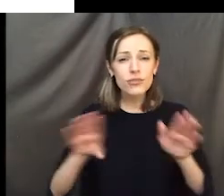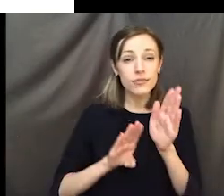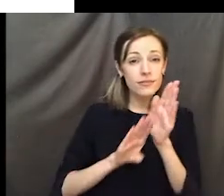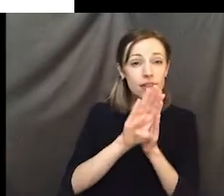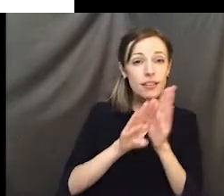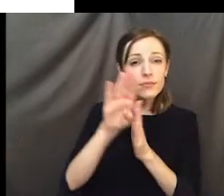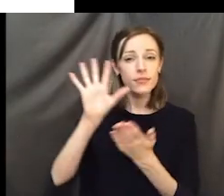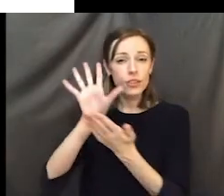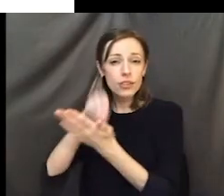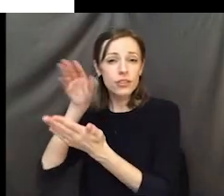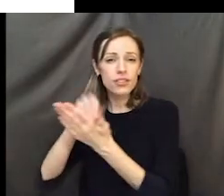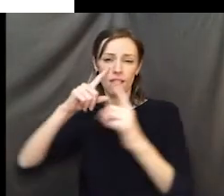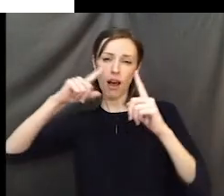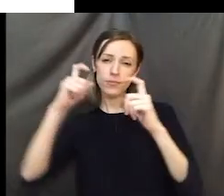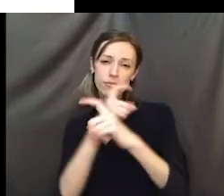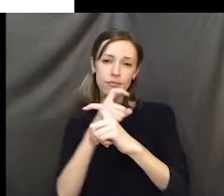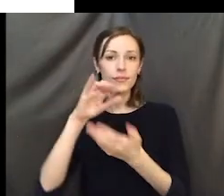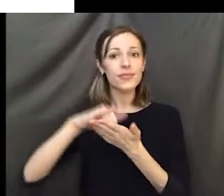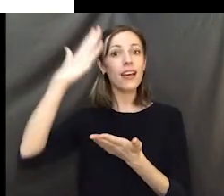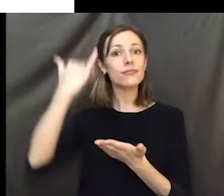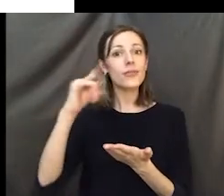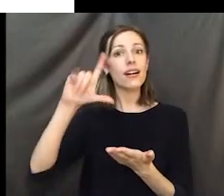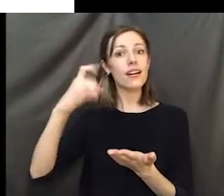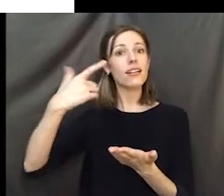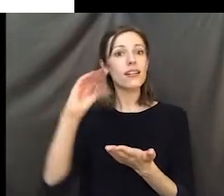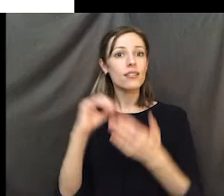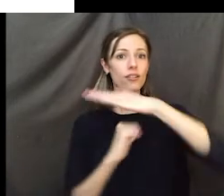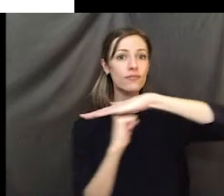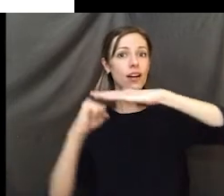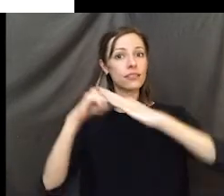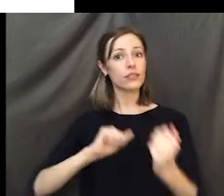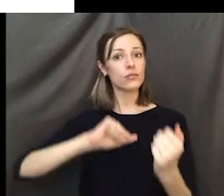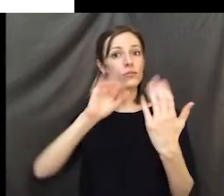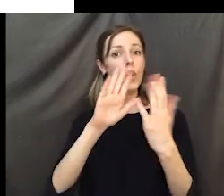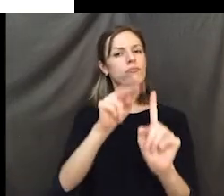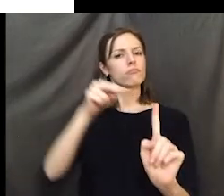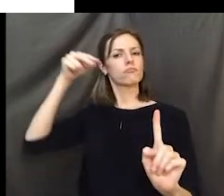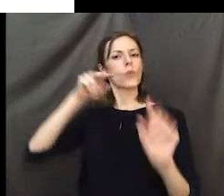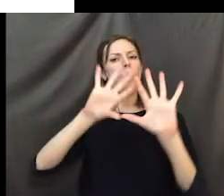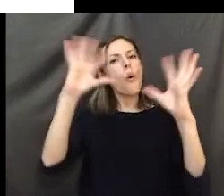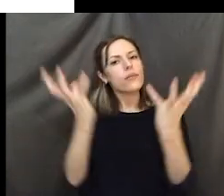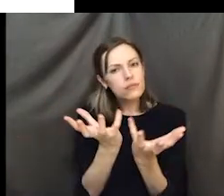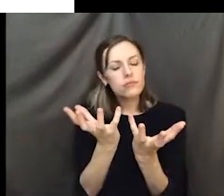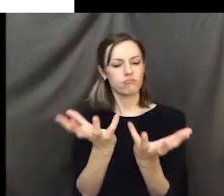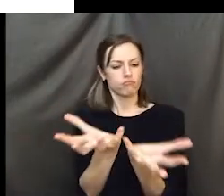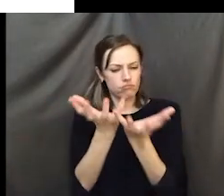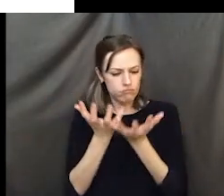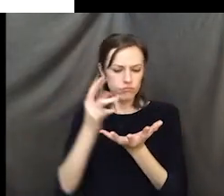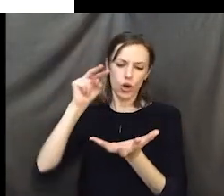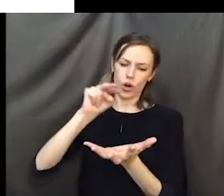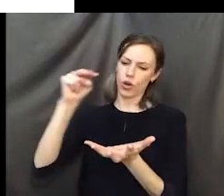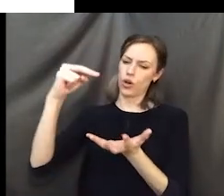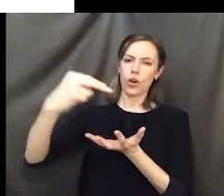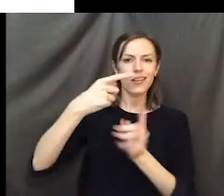Children's development and learning is complex, which is why the LEGO Foundation takes a holistic view that highlights the importance of physical,